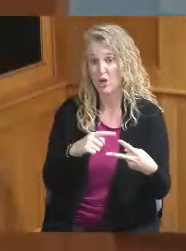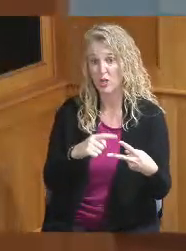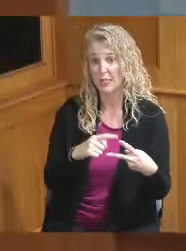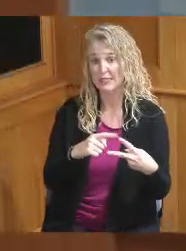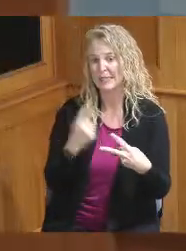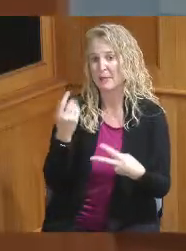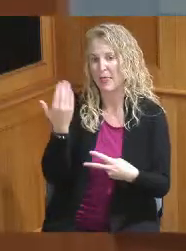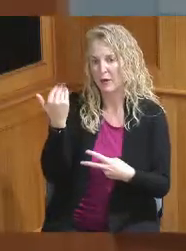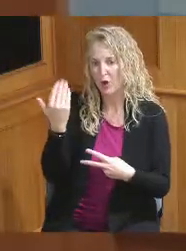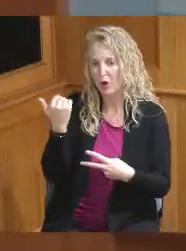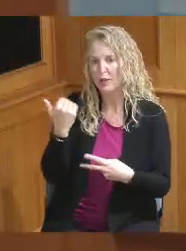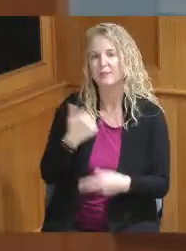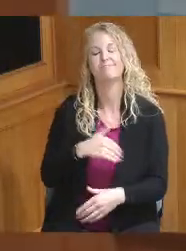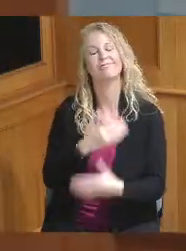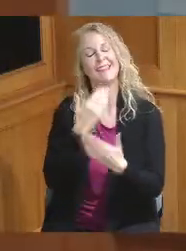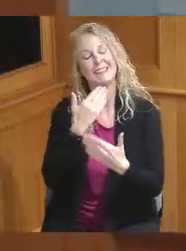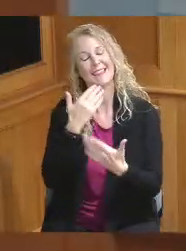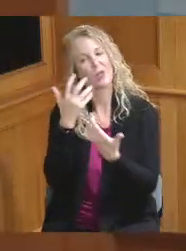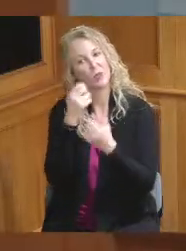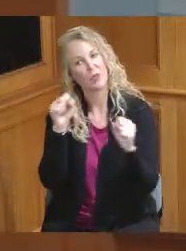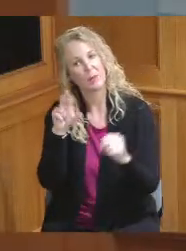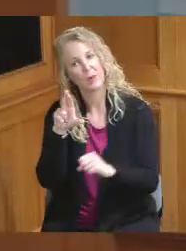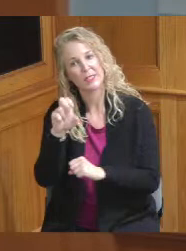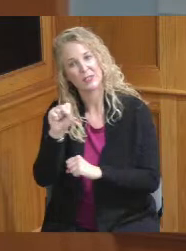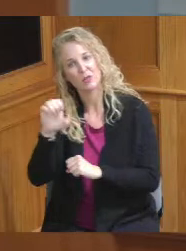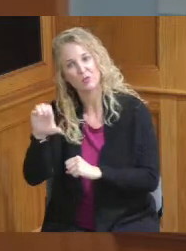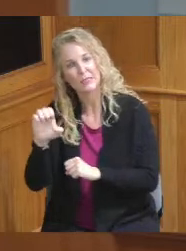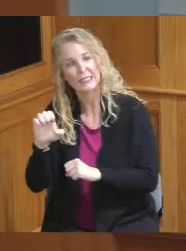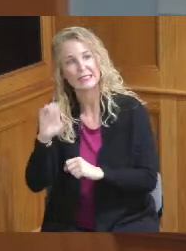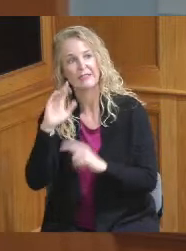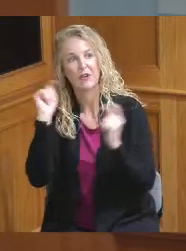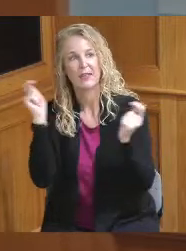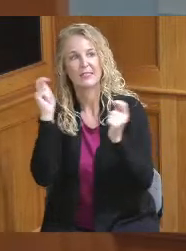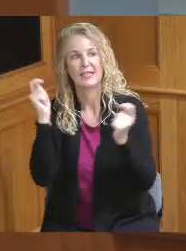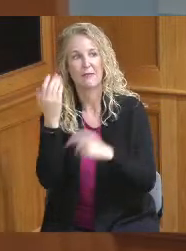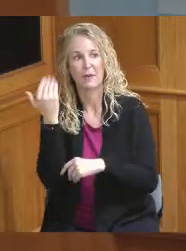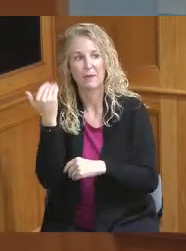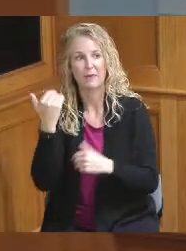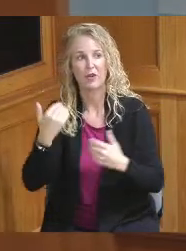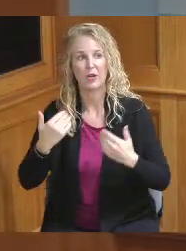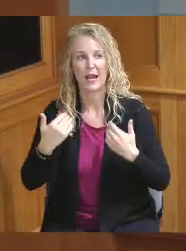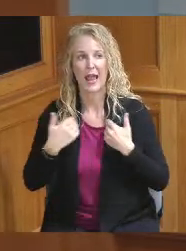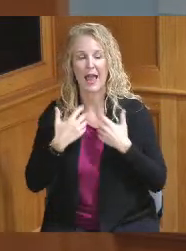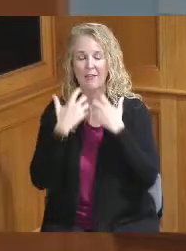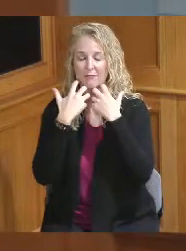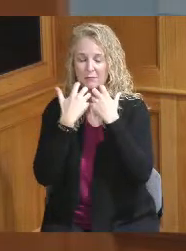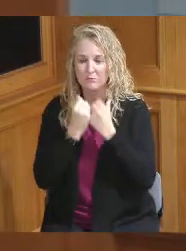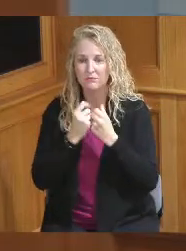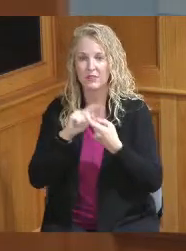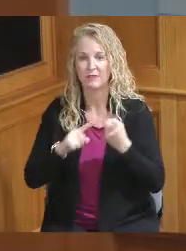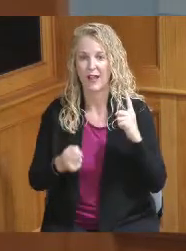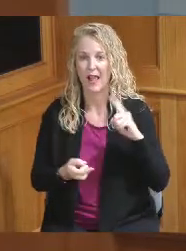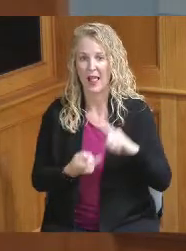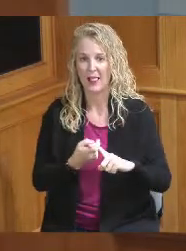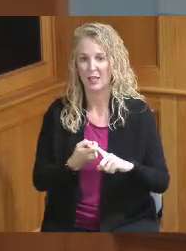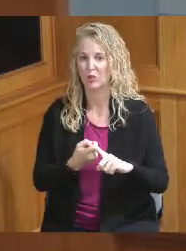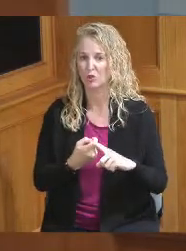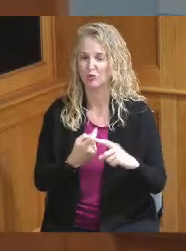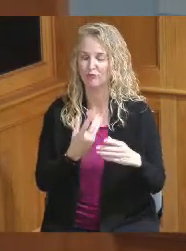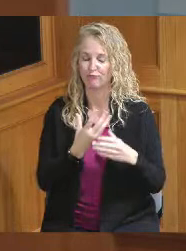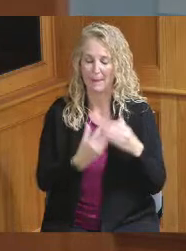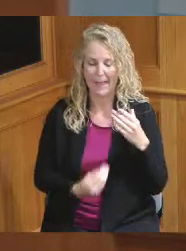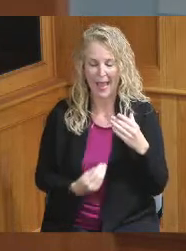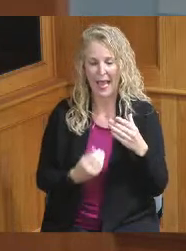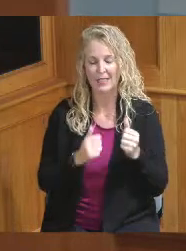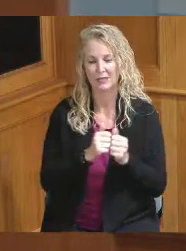earlier, thank you, President Reese, for the celebration earlier. I have some dear friends who did not make it in the struggle, and